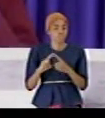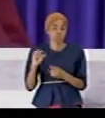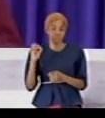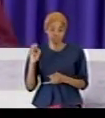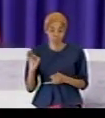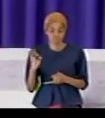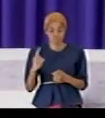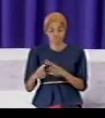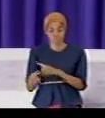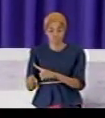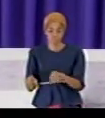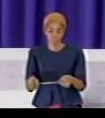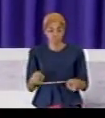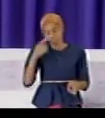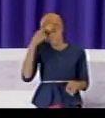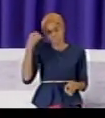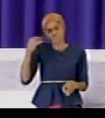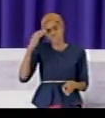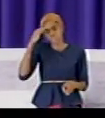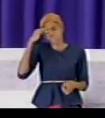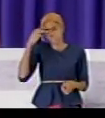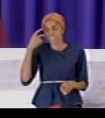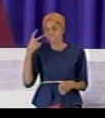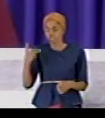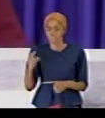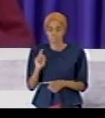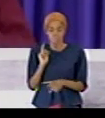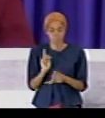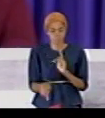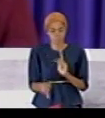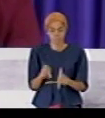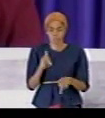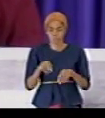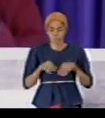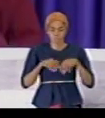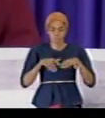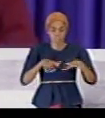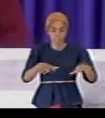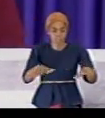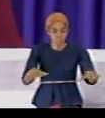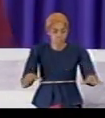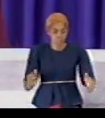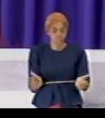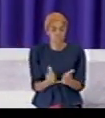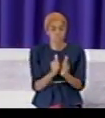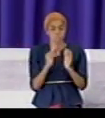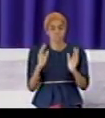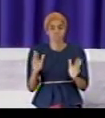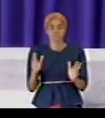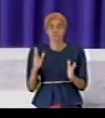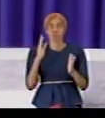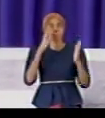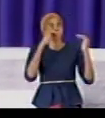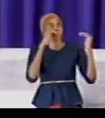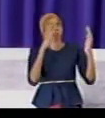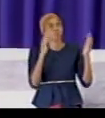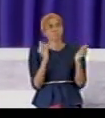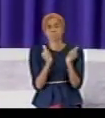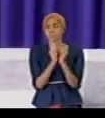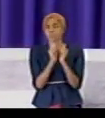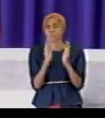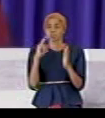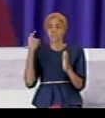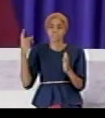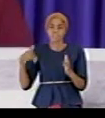a congregation without eternity in view, eternity in heaven. He knew